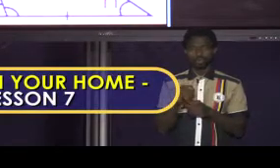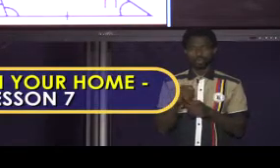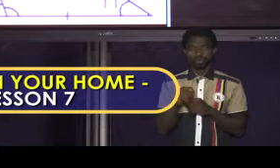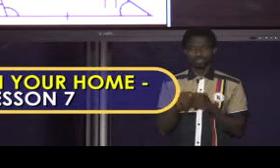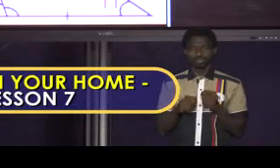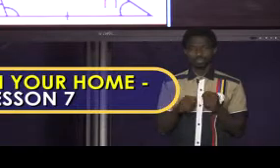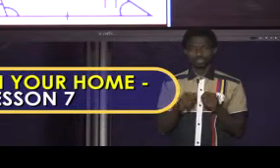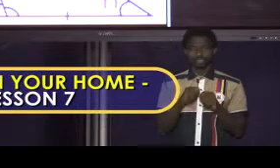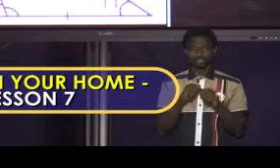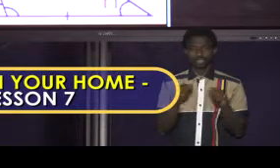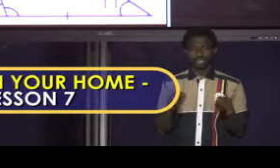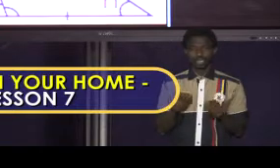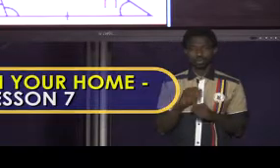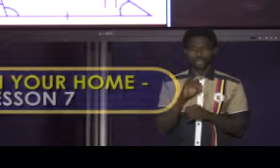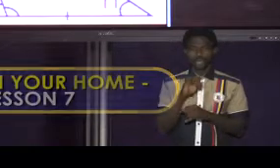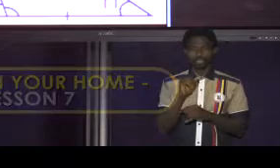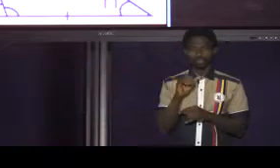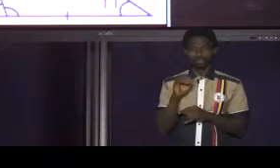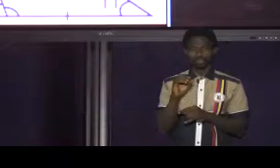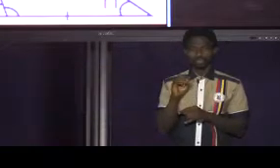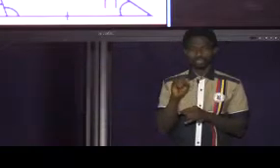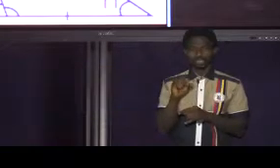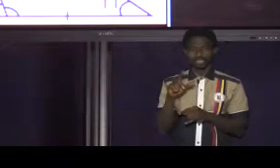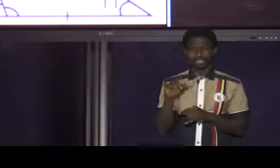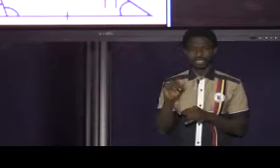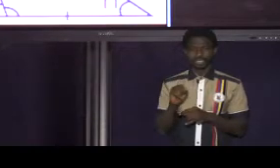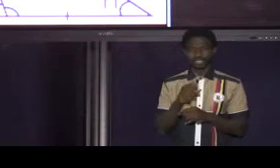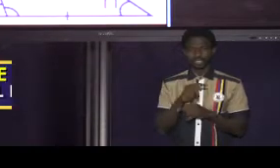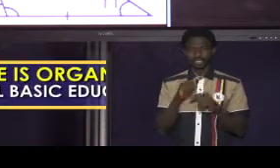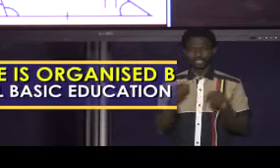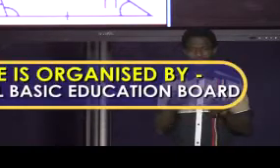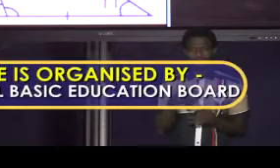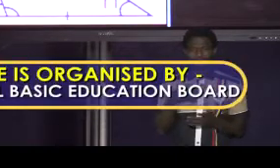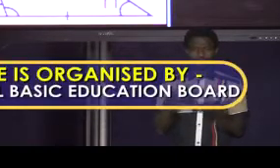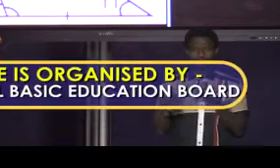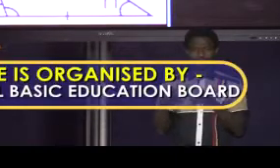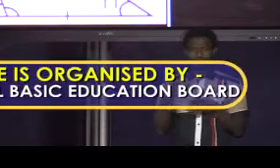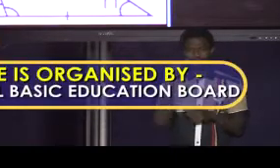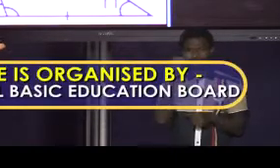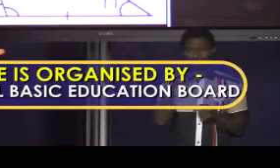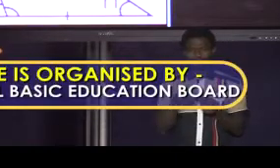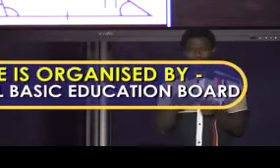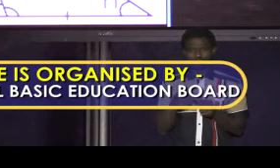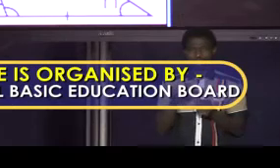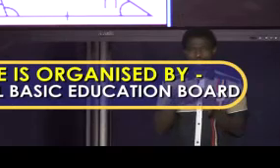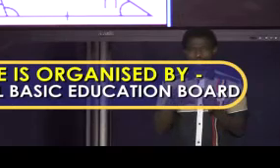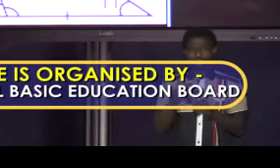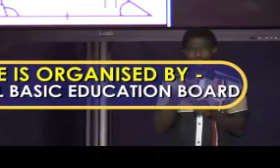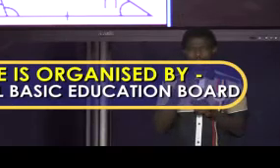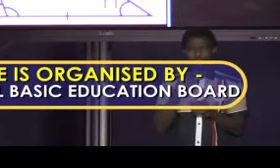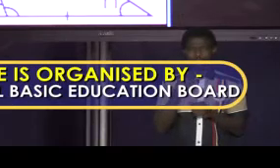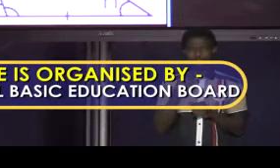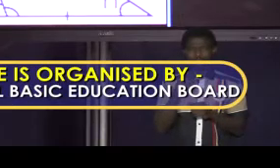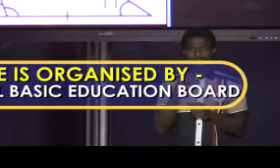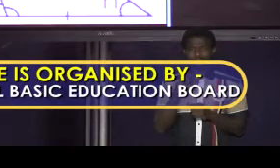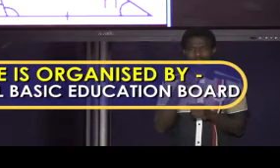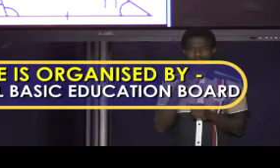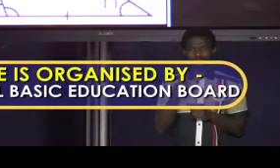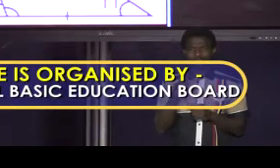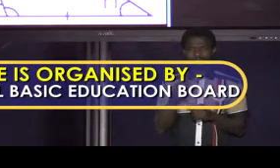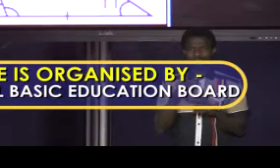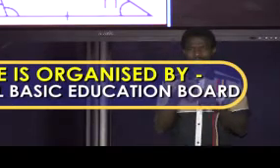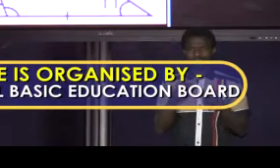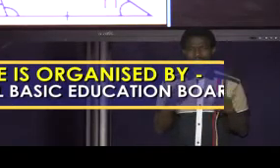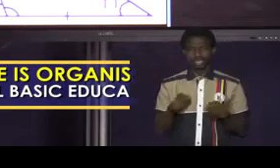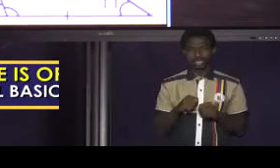an isosceles triangle. Good job. Now, what do you remember about isosceles triangles apart from the fact that